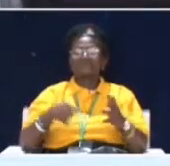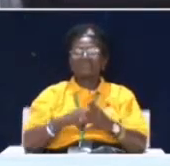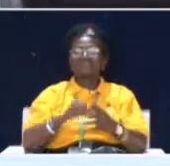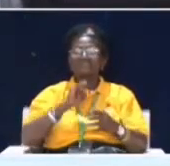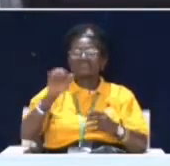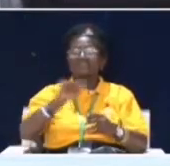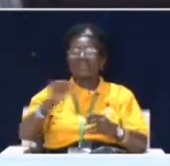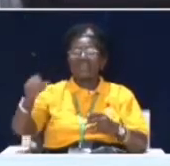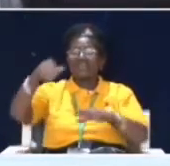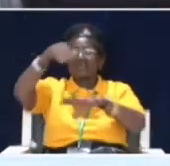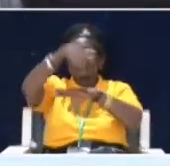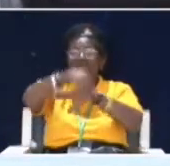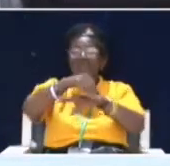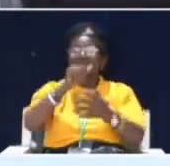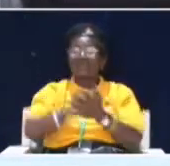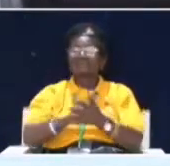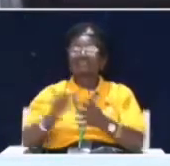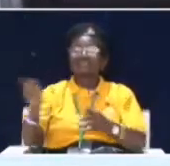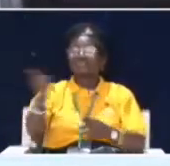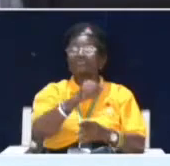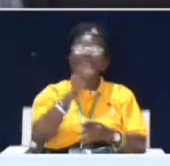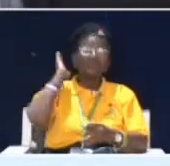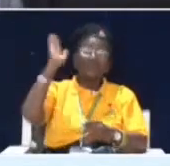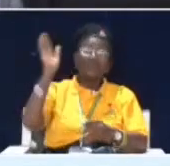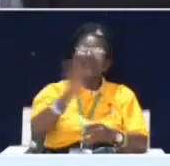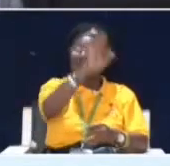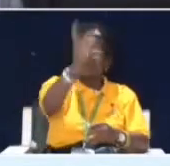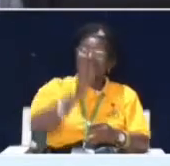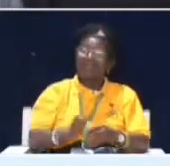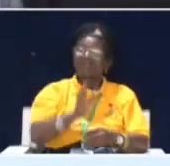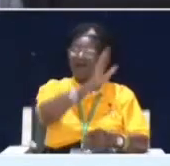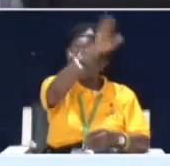night you will never, never, never forget.